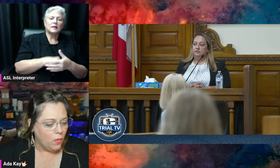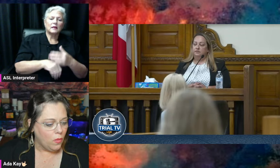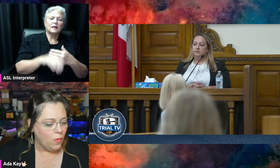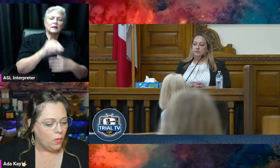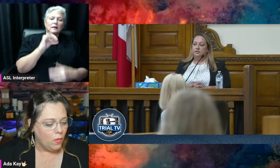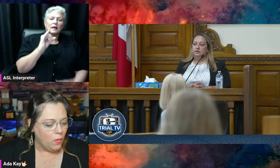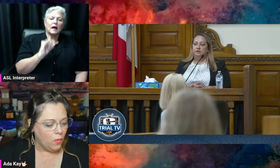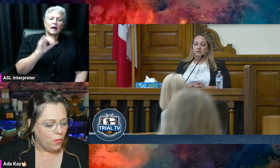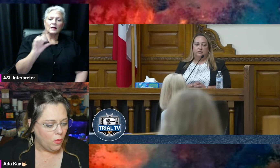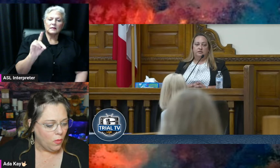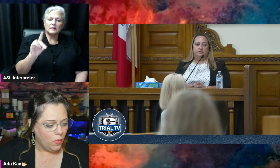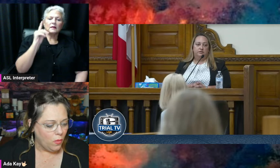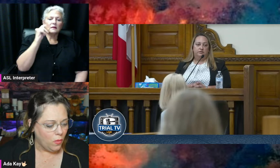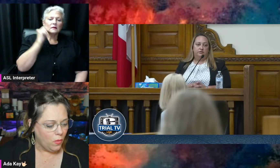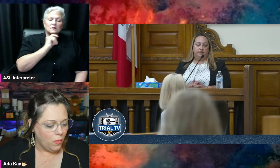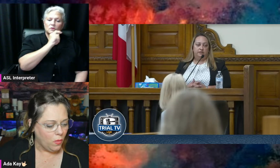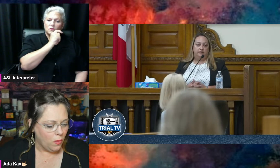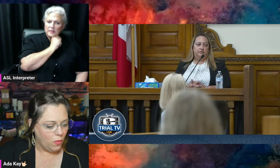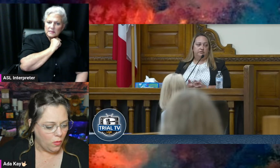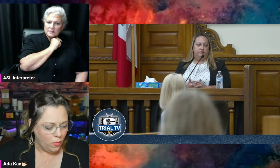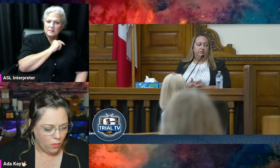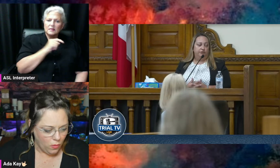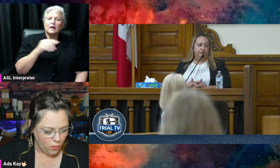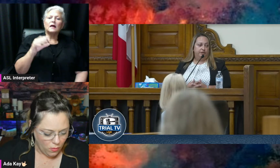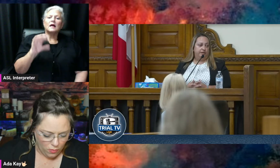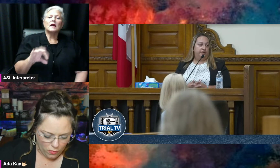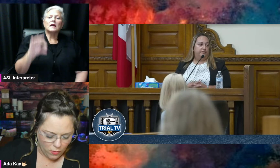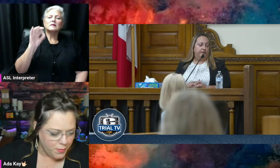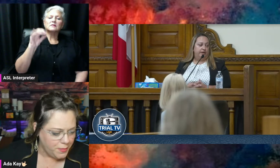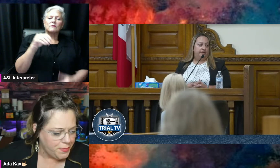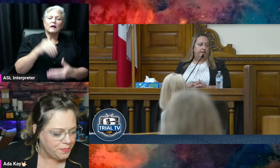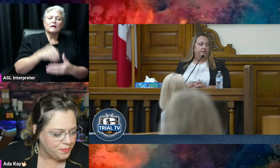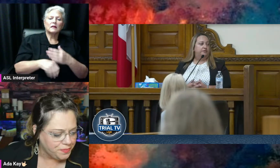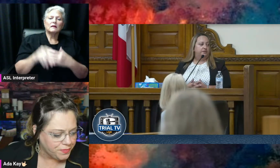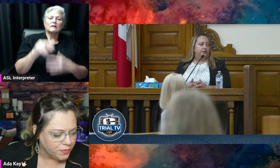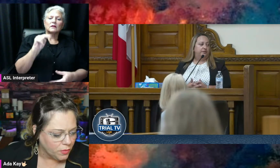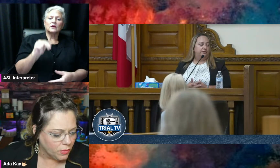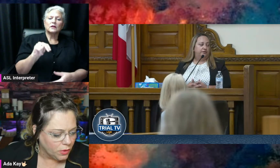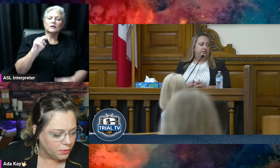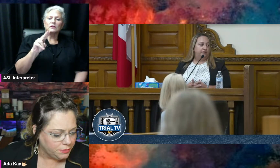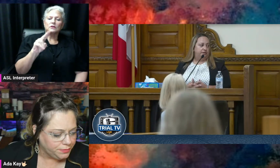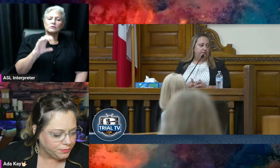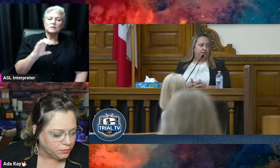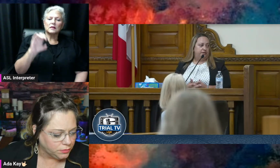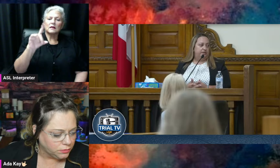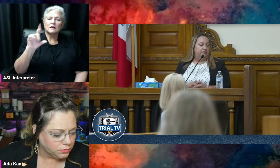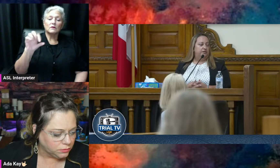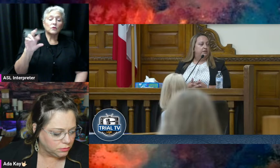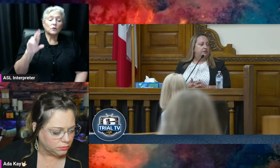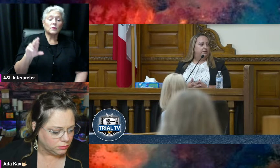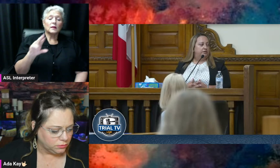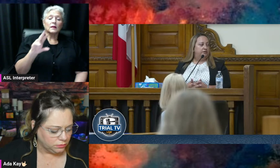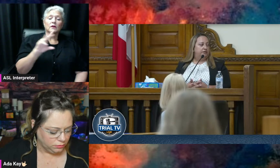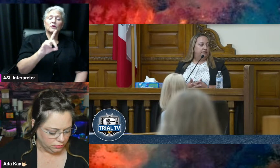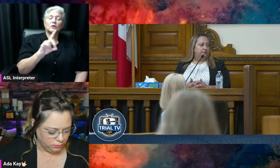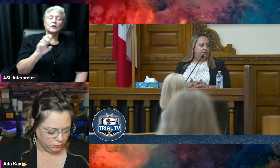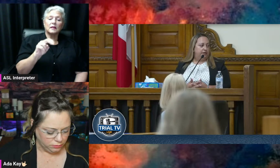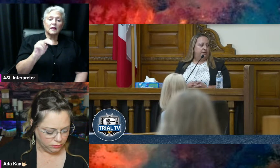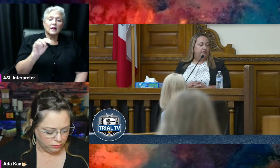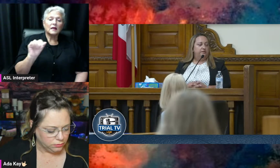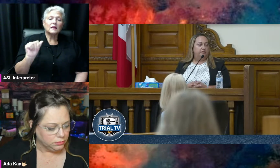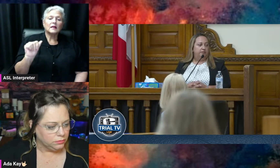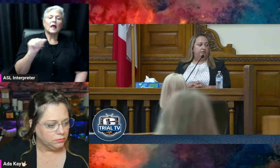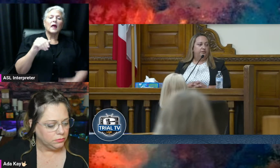DNA found? It is in the nucleus. The nuclear DNA that I test is found in the nucleus of the cells. So it's